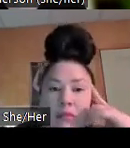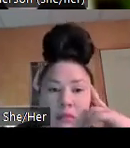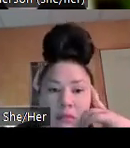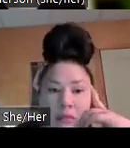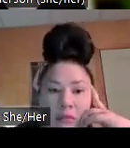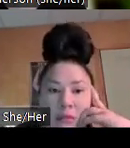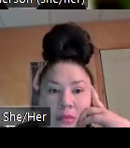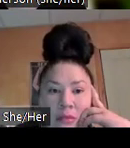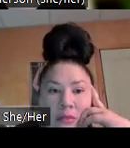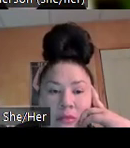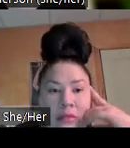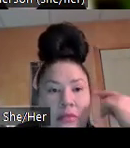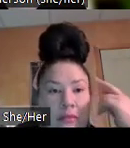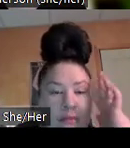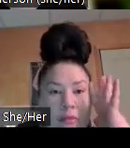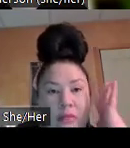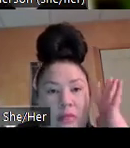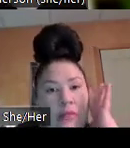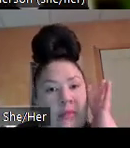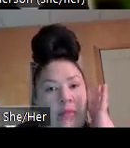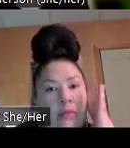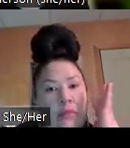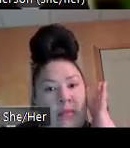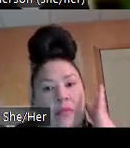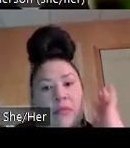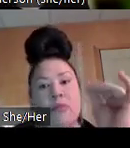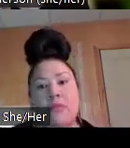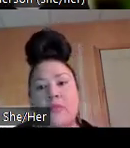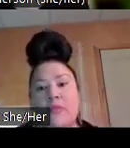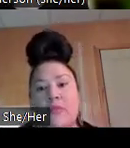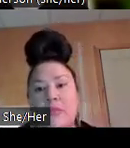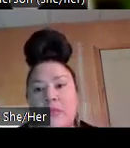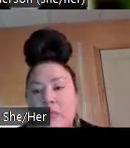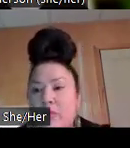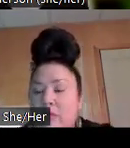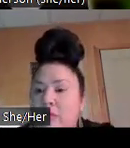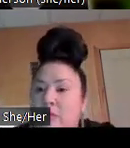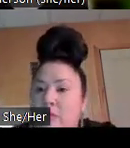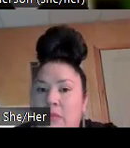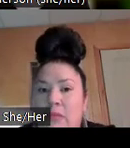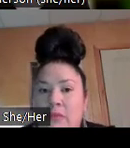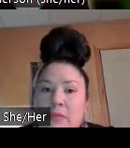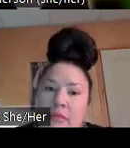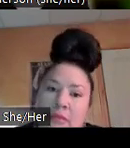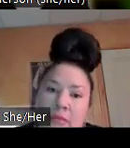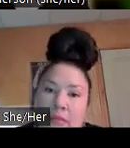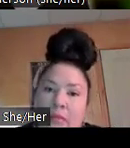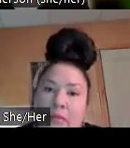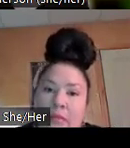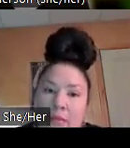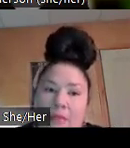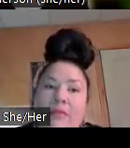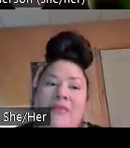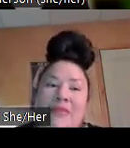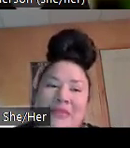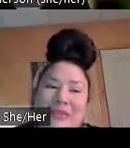an hourly rate, a day rate? How is the compensation provided? Yeah, so that is a per diem. It's a